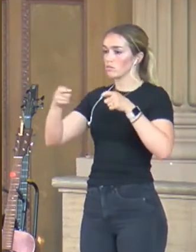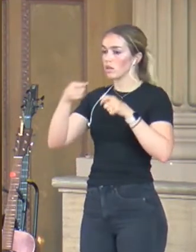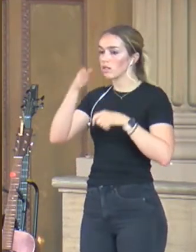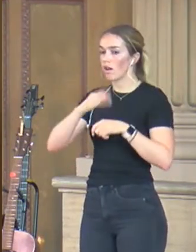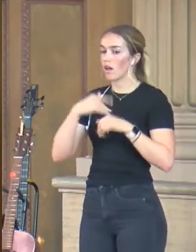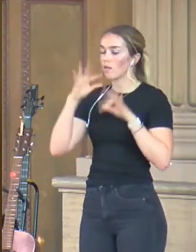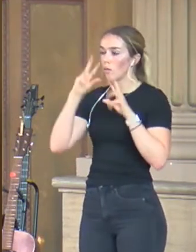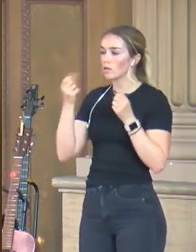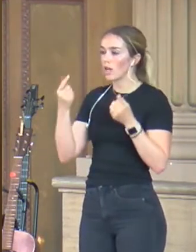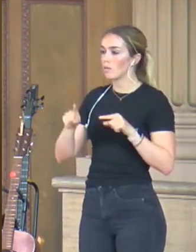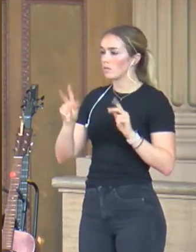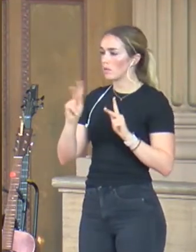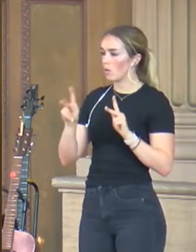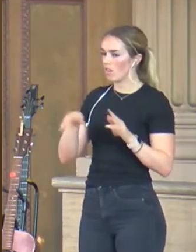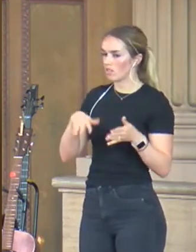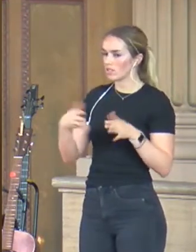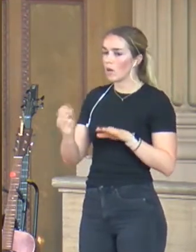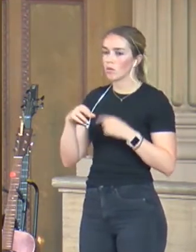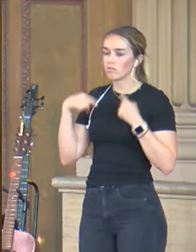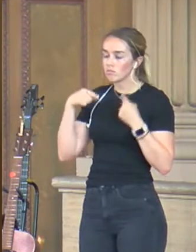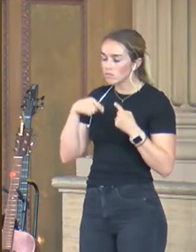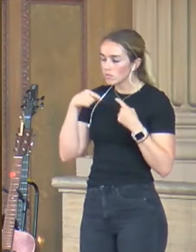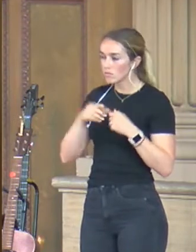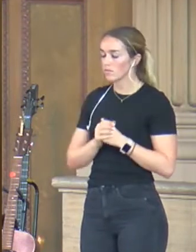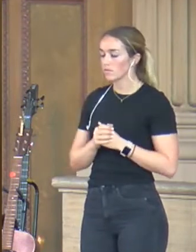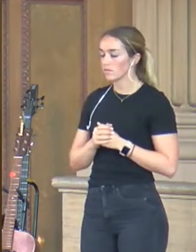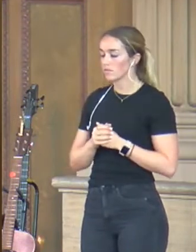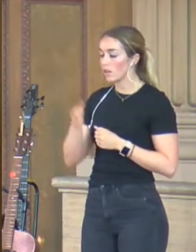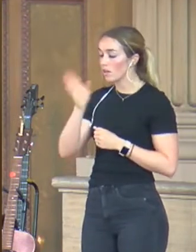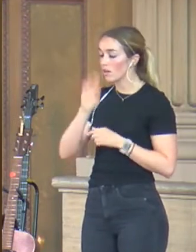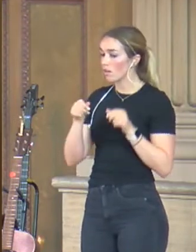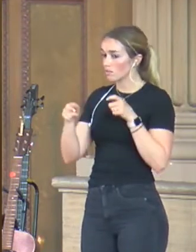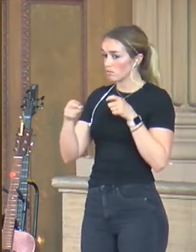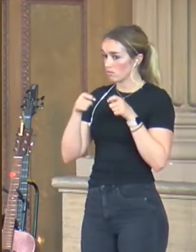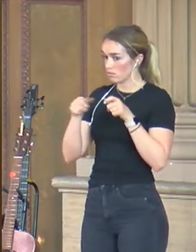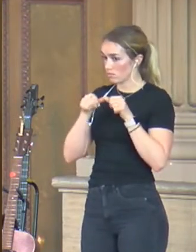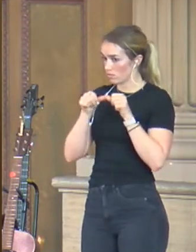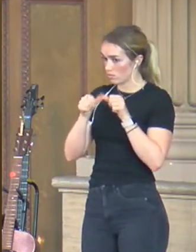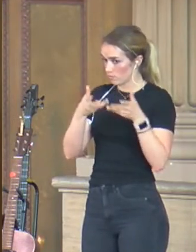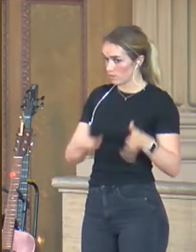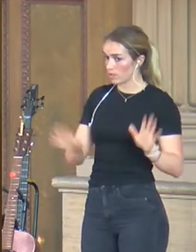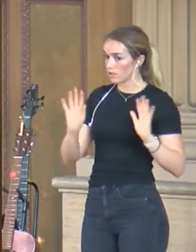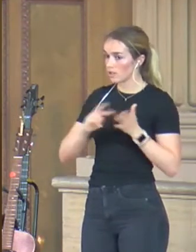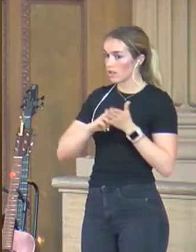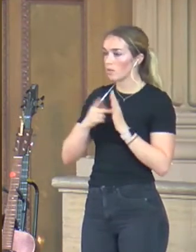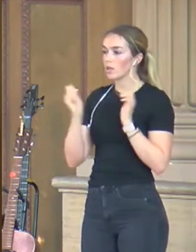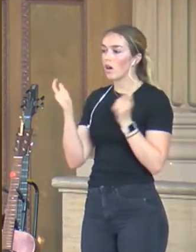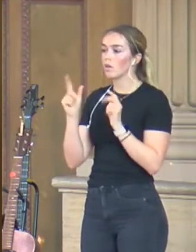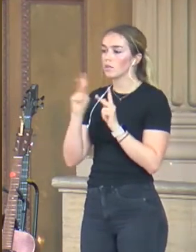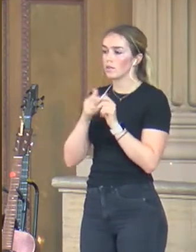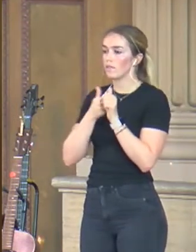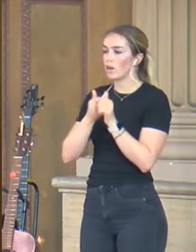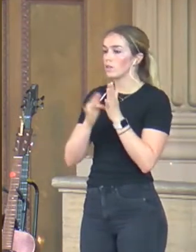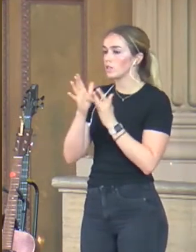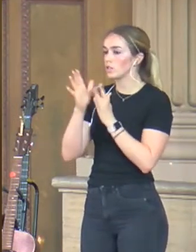work wonders for the dead and because God did all of the followers of Jesus